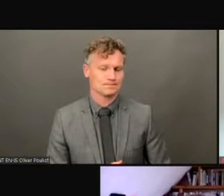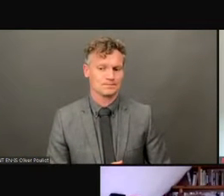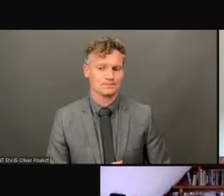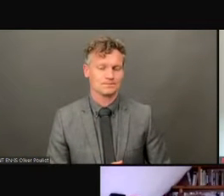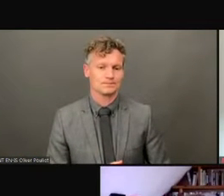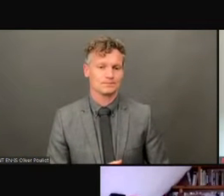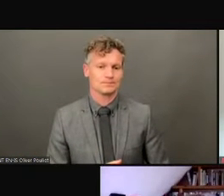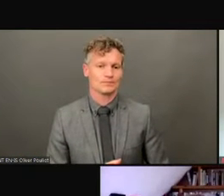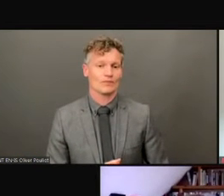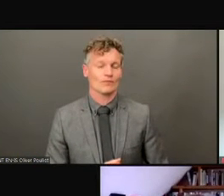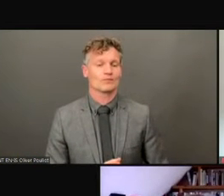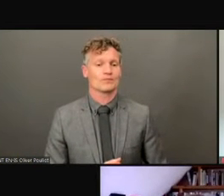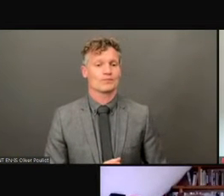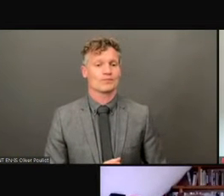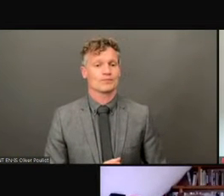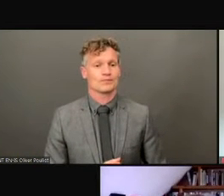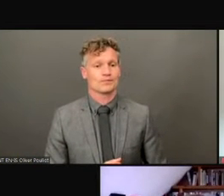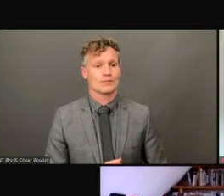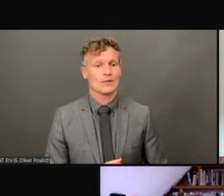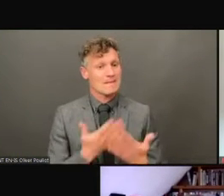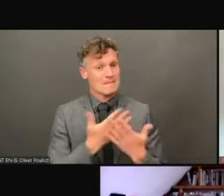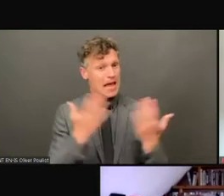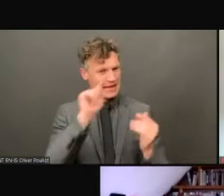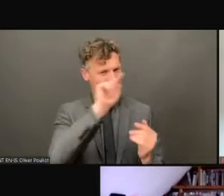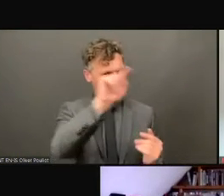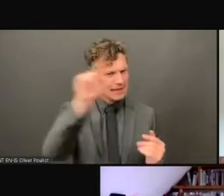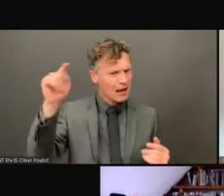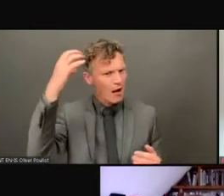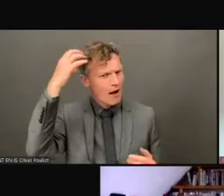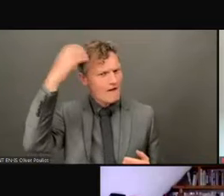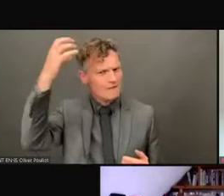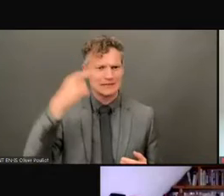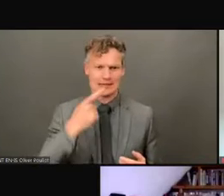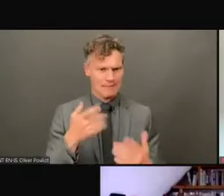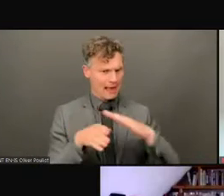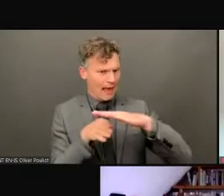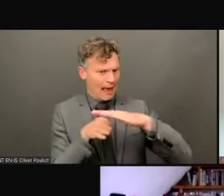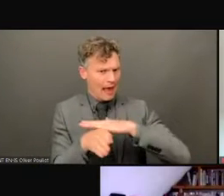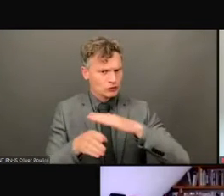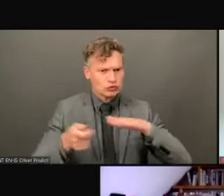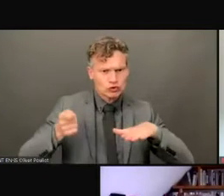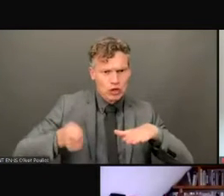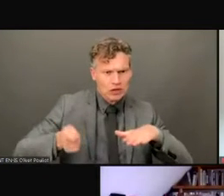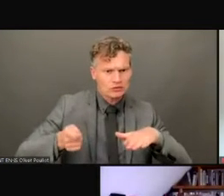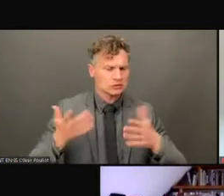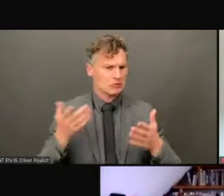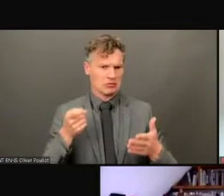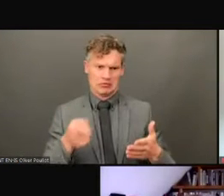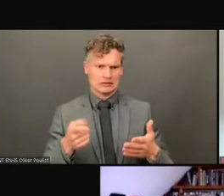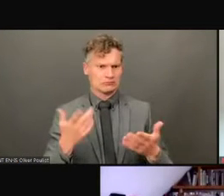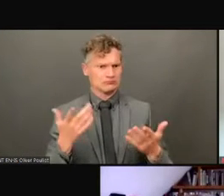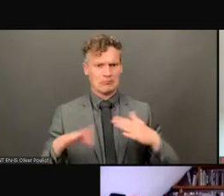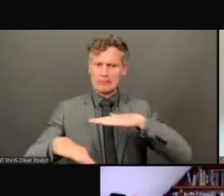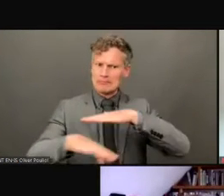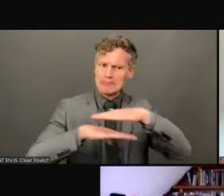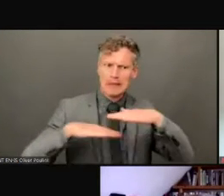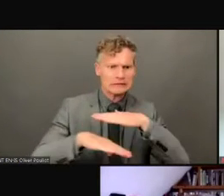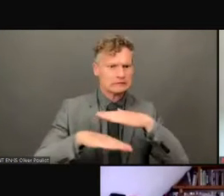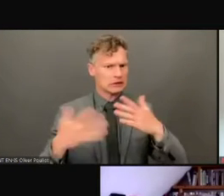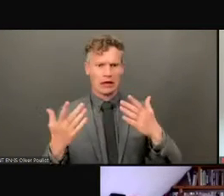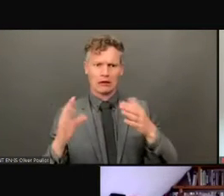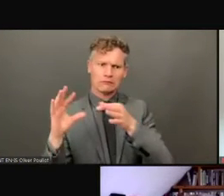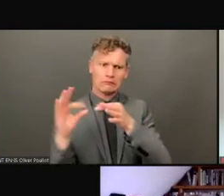governments that access to justice is a basic principle of the rule of law and does not need to be specified for older